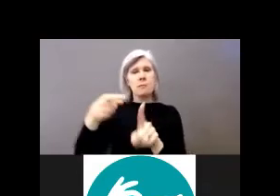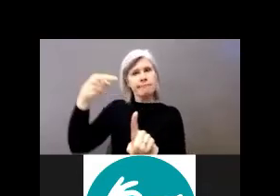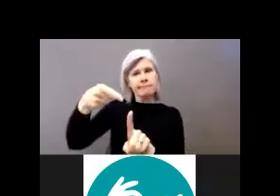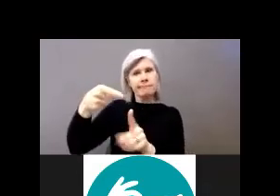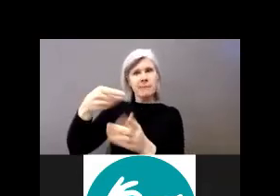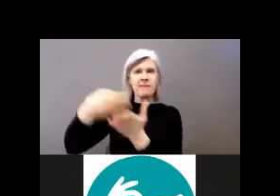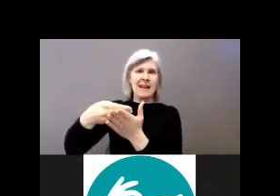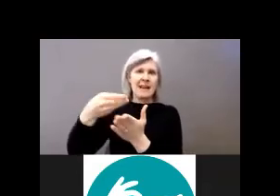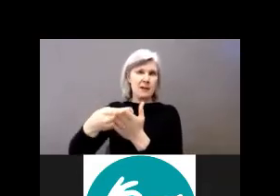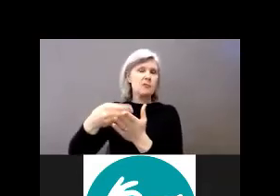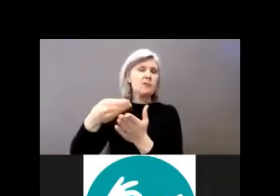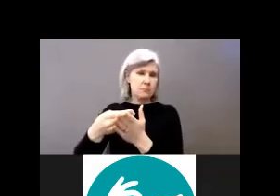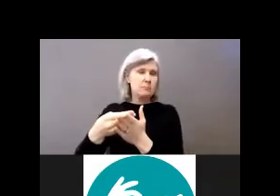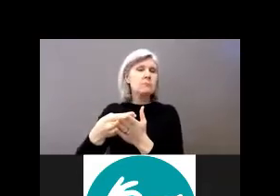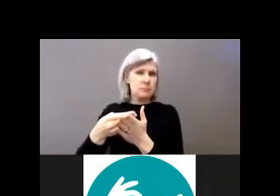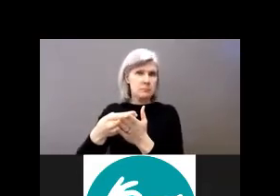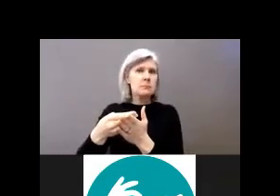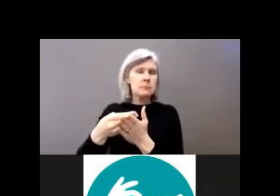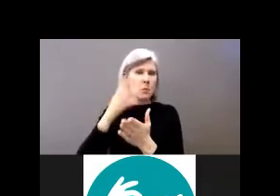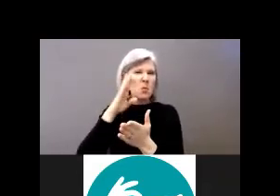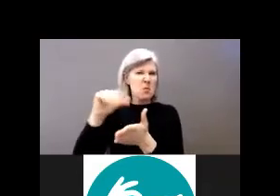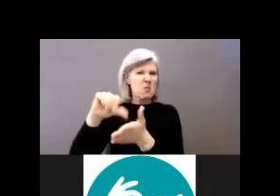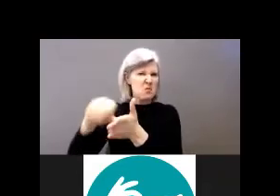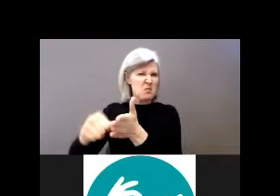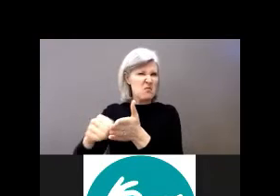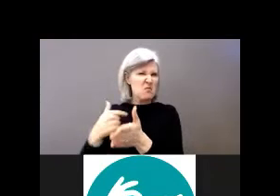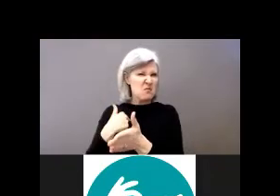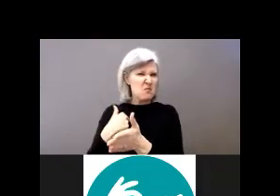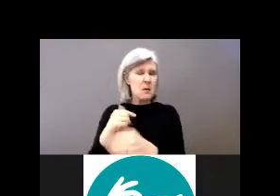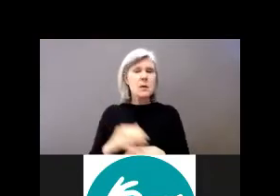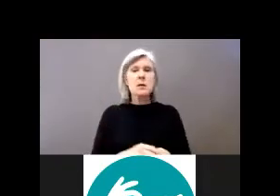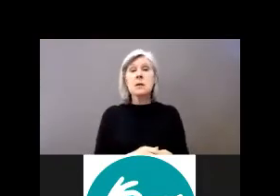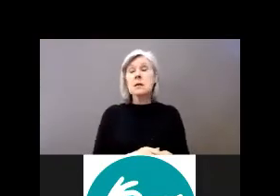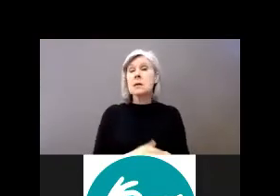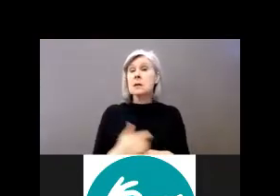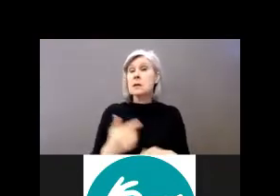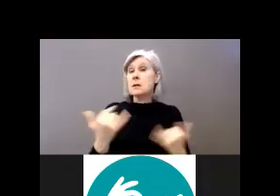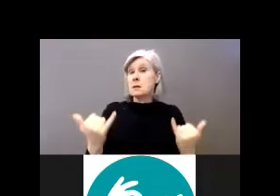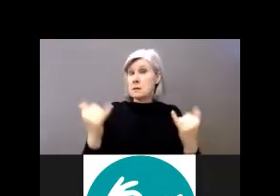Okay, so let's, my focus today will be on healthcare